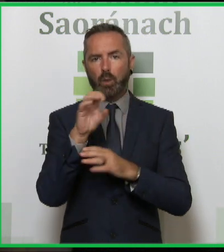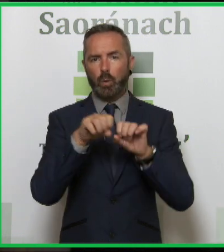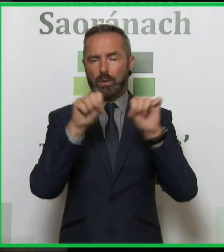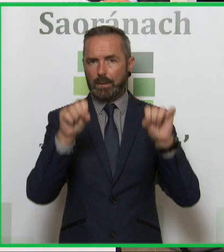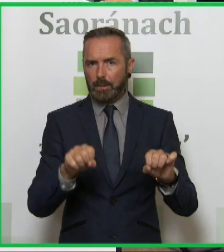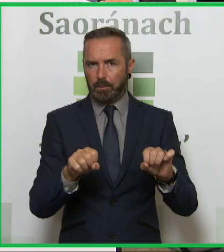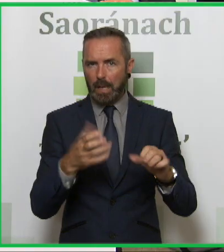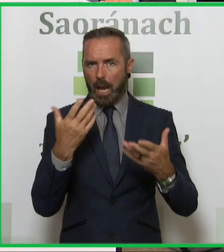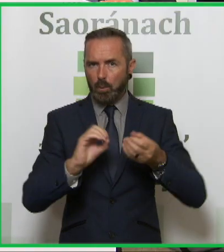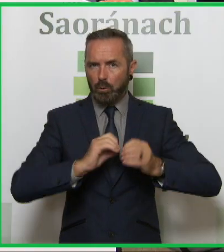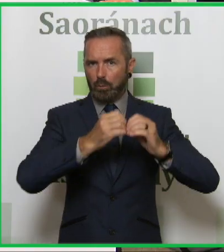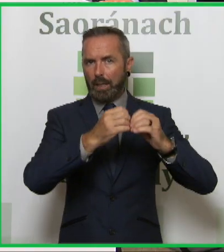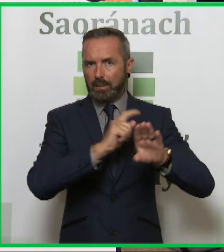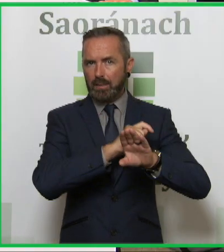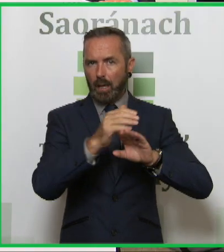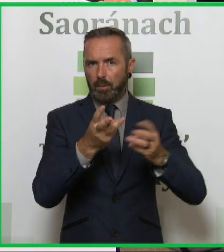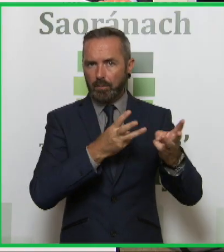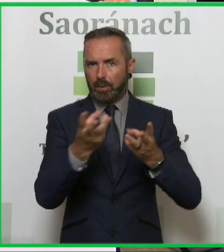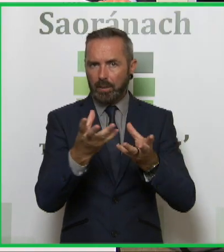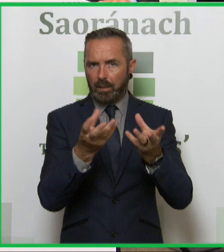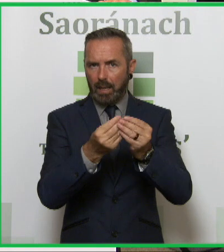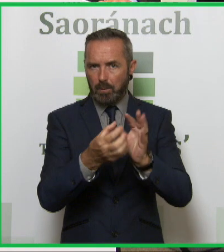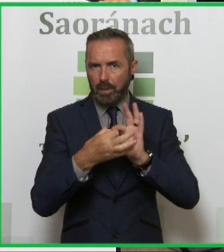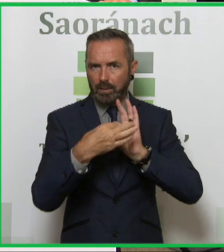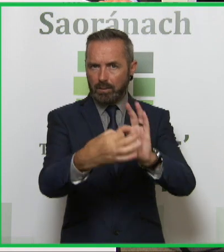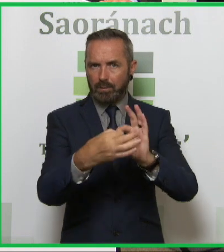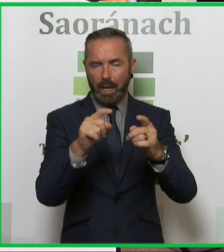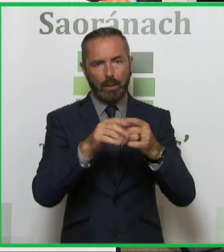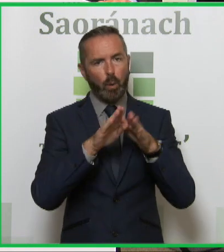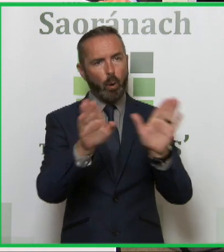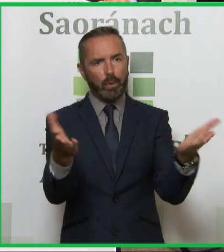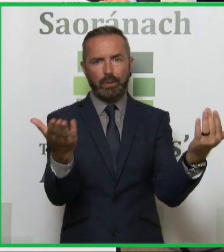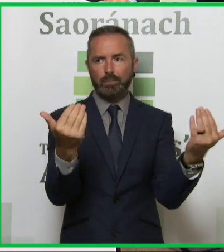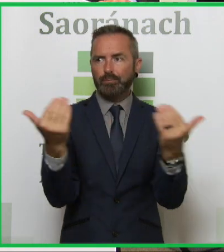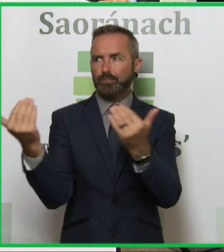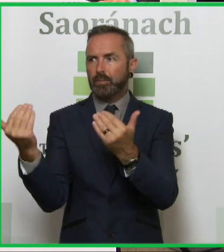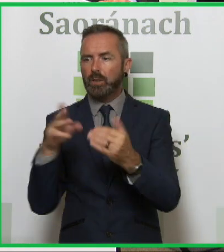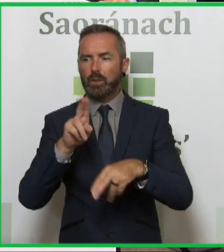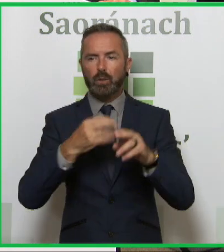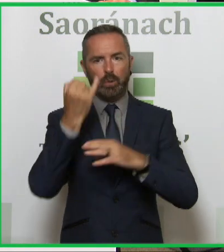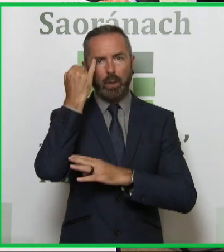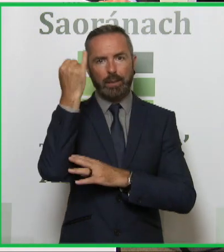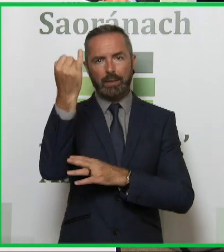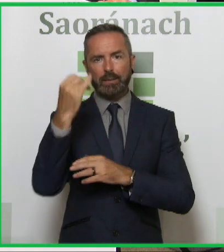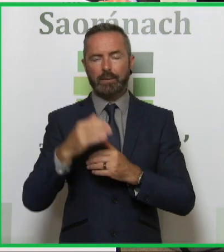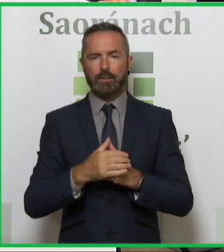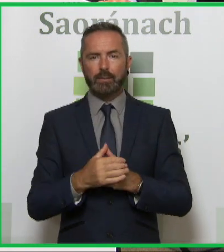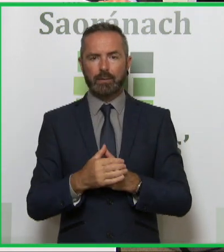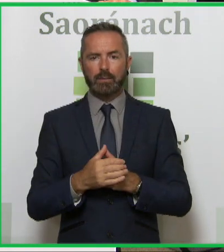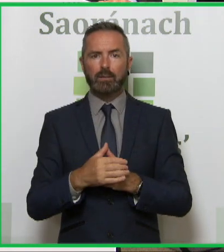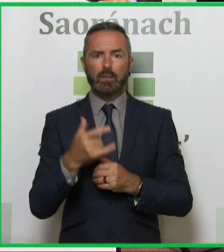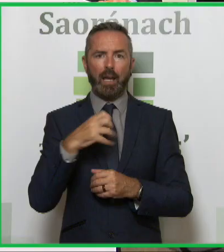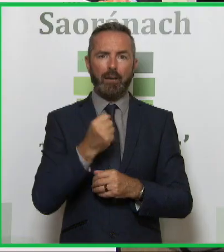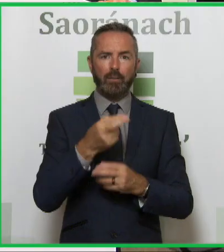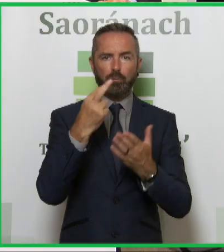create the type of collaboration and openness to new ideas that will